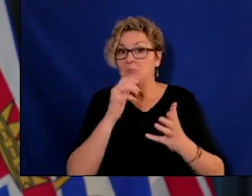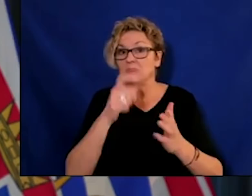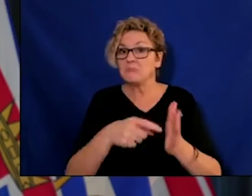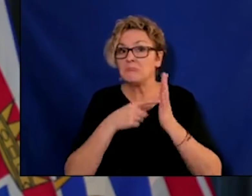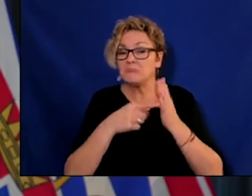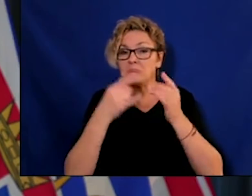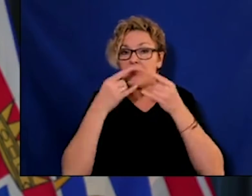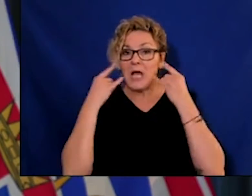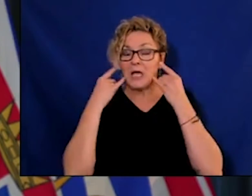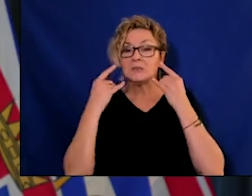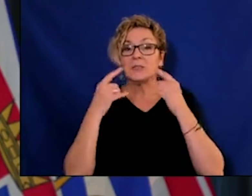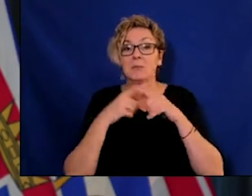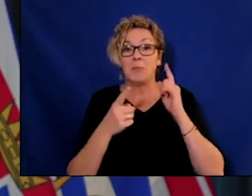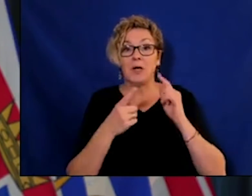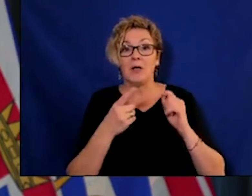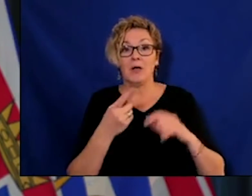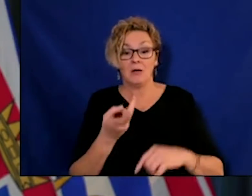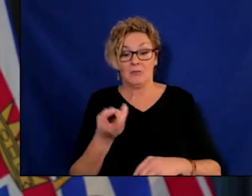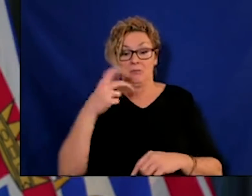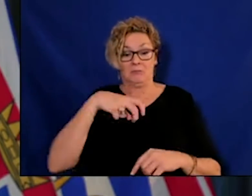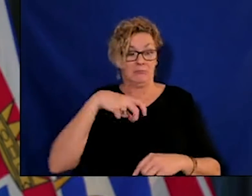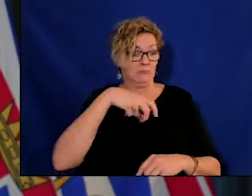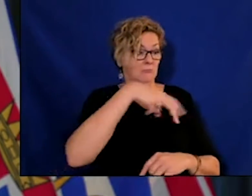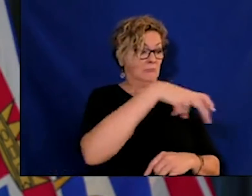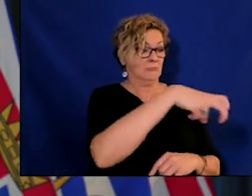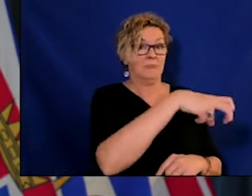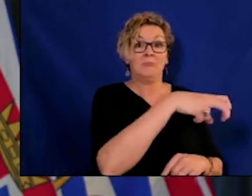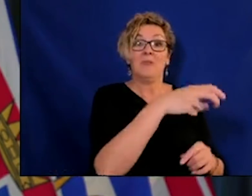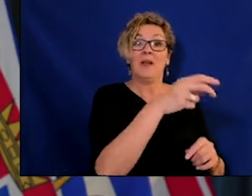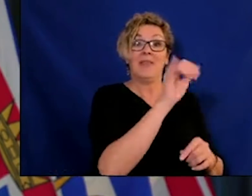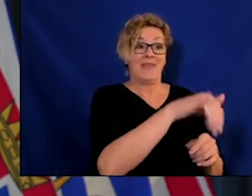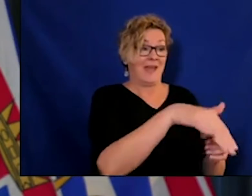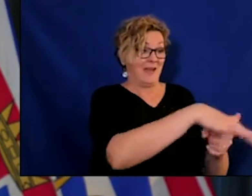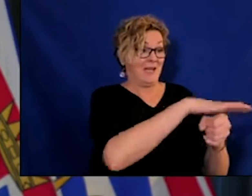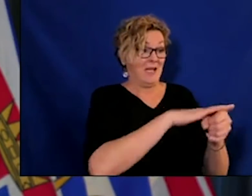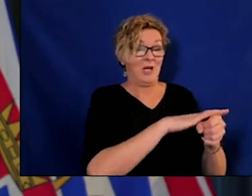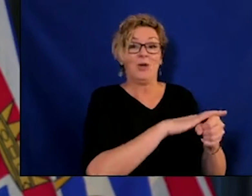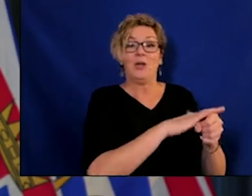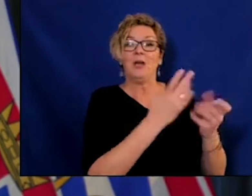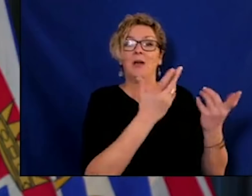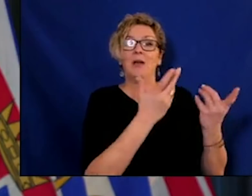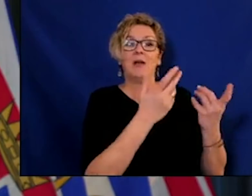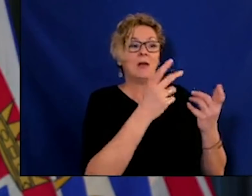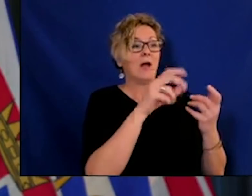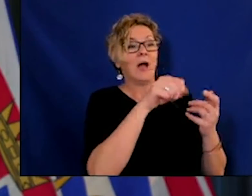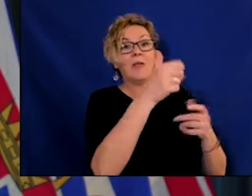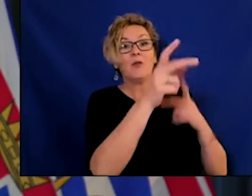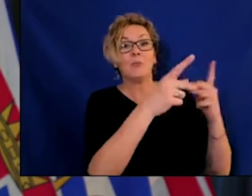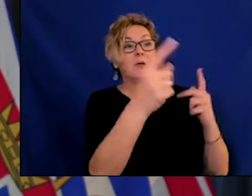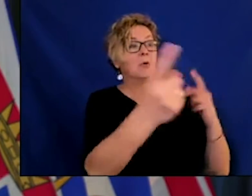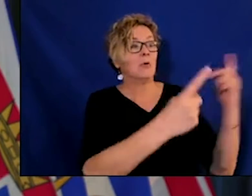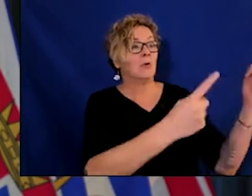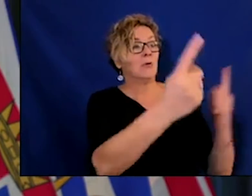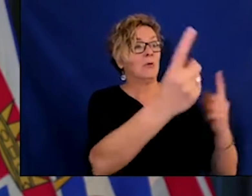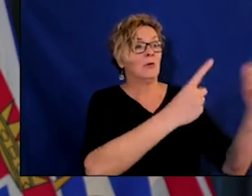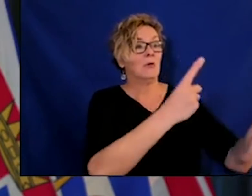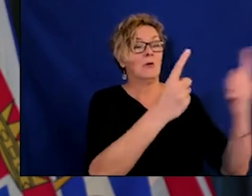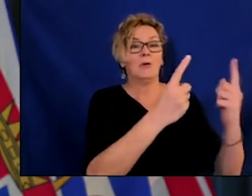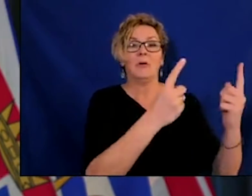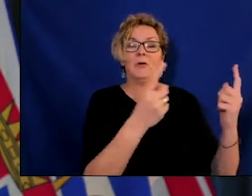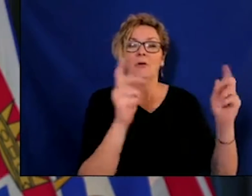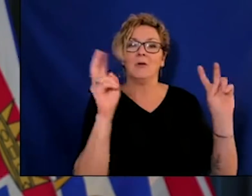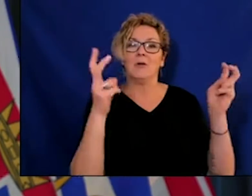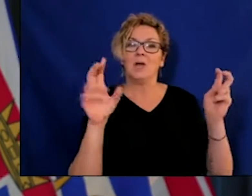the schools. Do you have a follow-up, Marcella? I do. It's regarding if Minister Dix